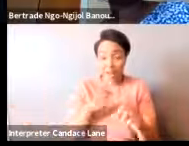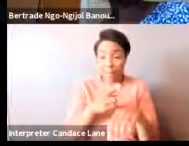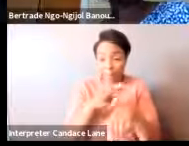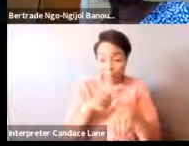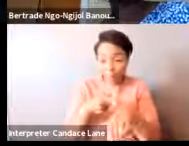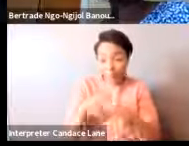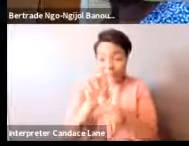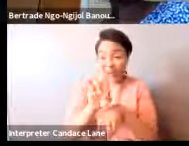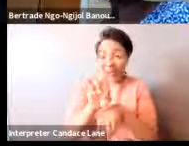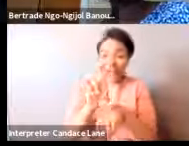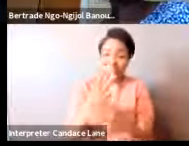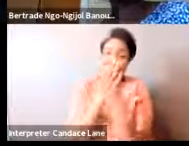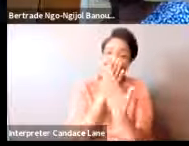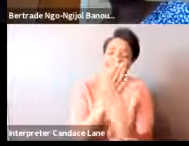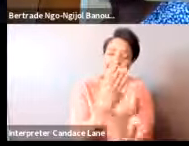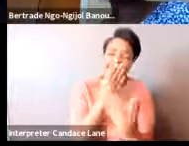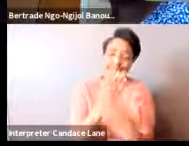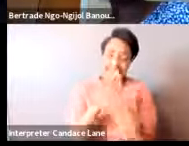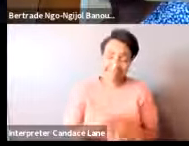Bienvenidos, thank you and welcome.